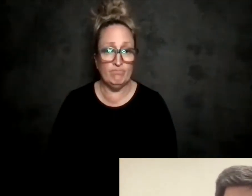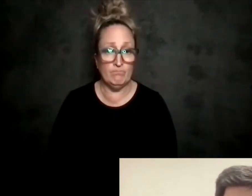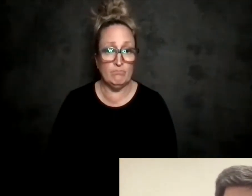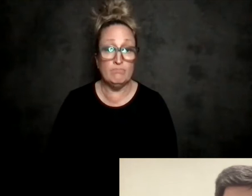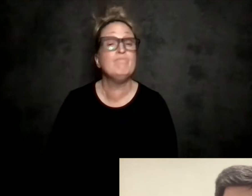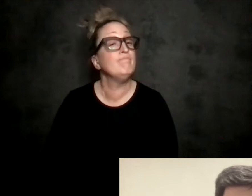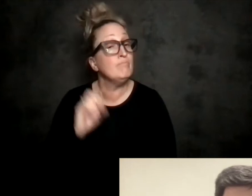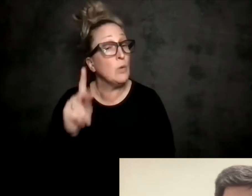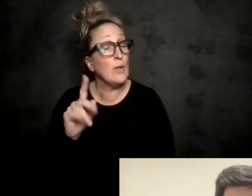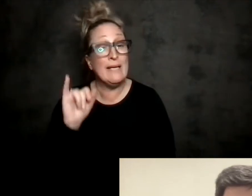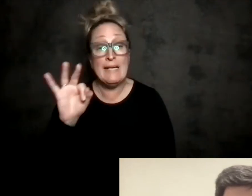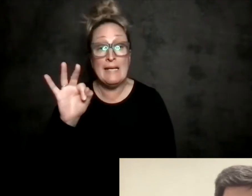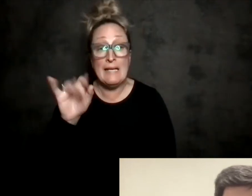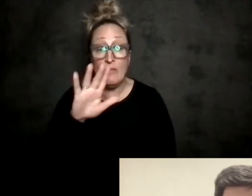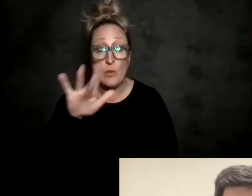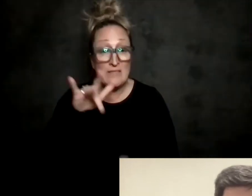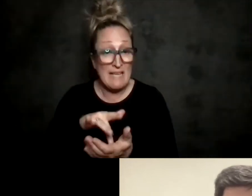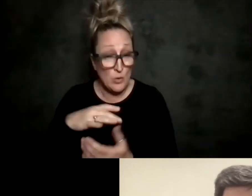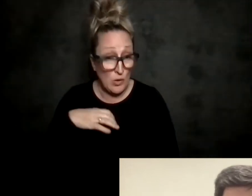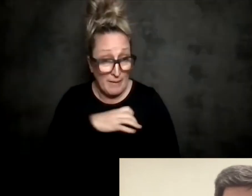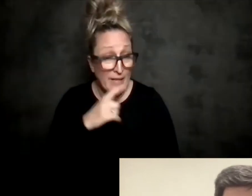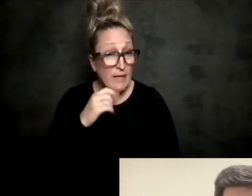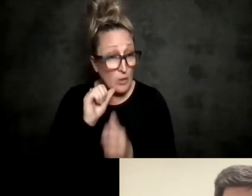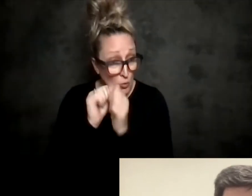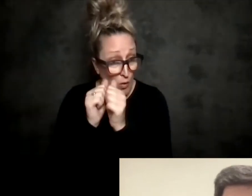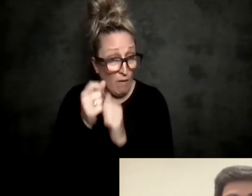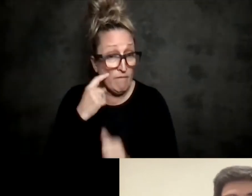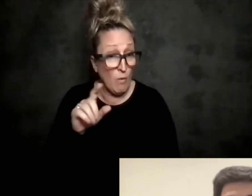All right. If you're on a central committee, can you run for ADEM?